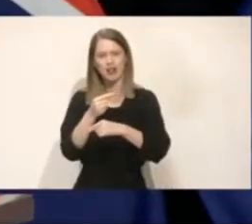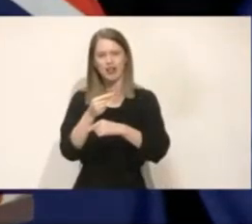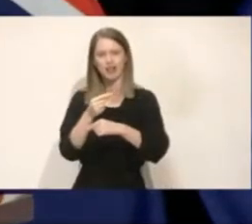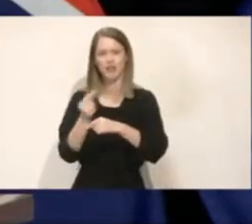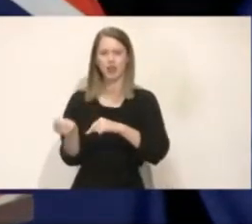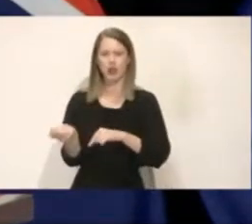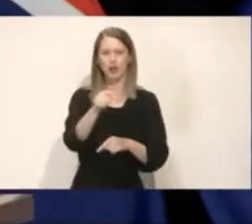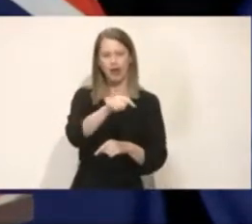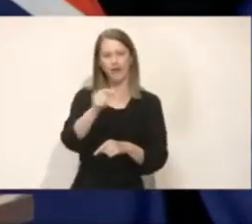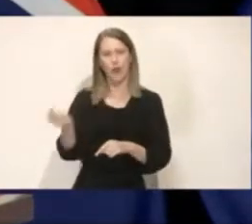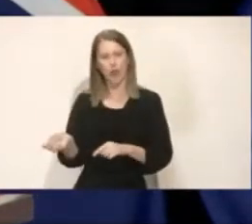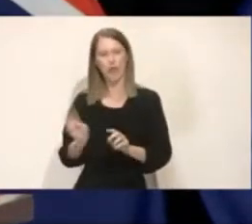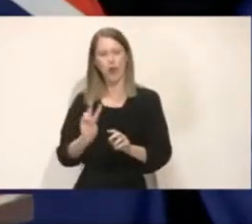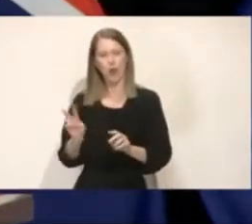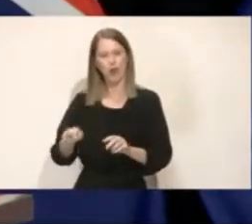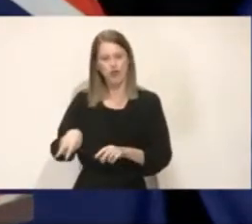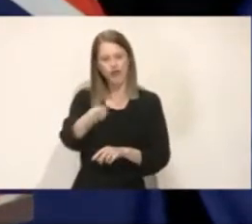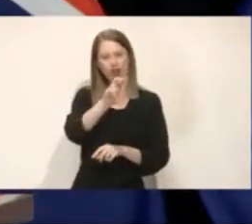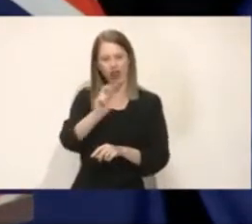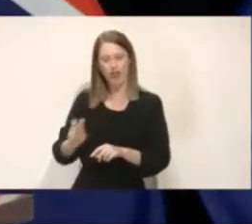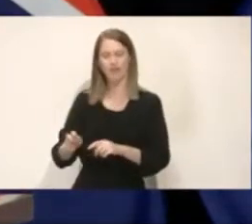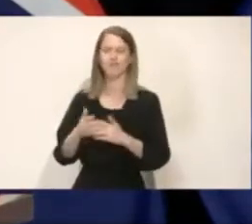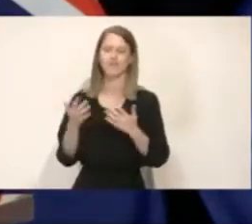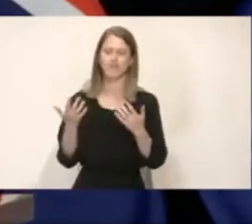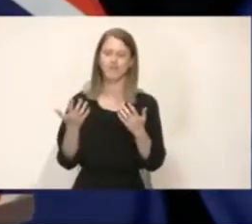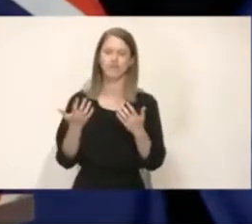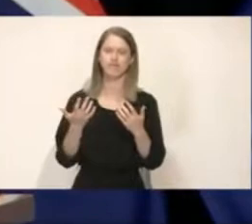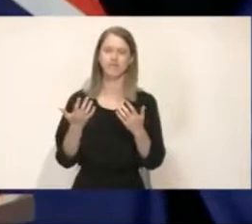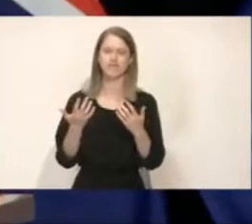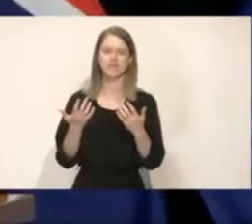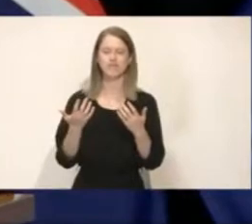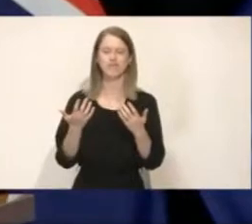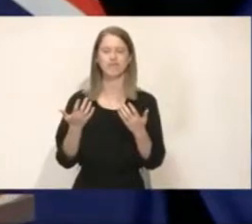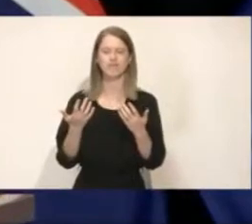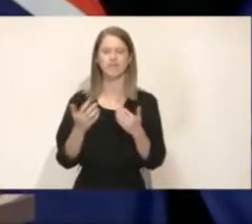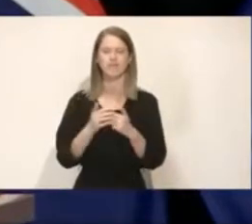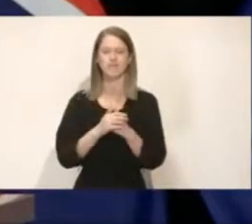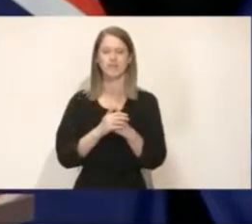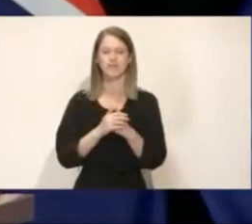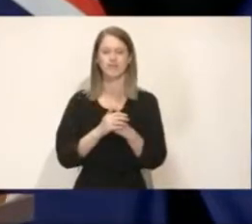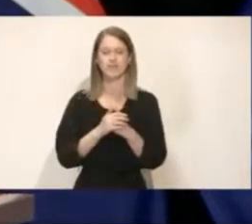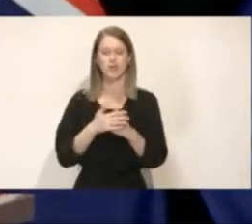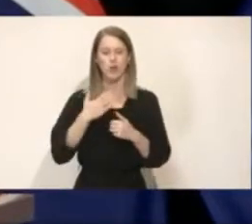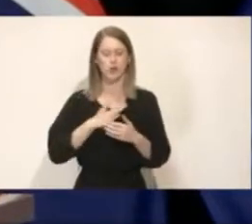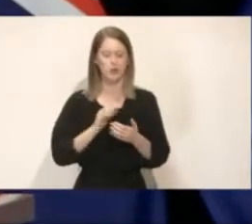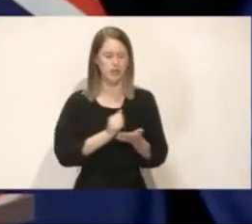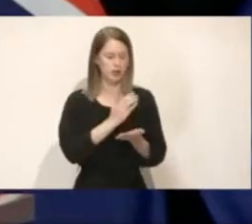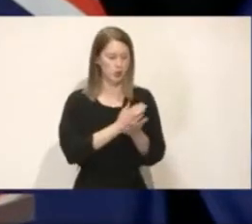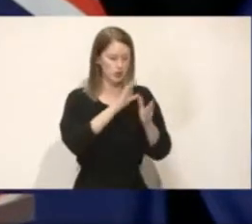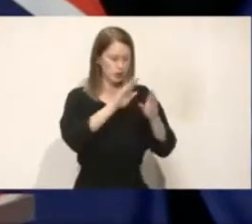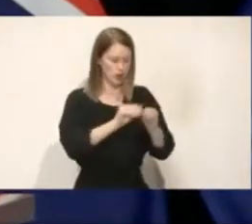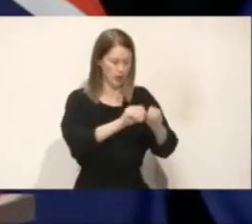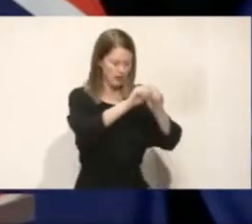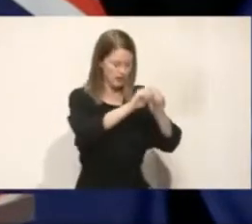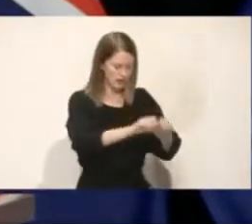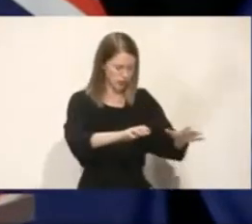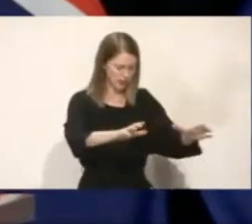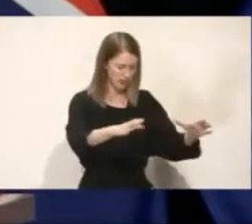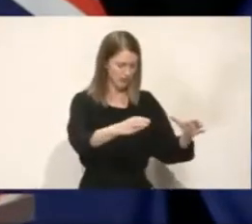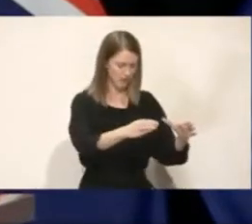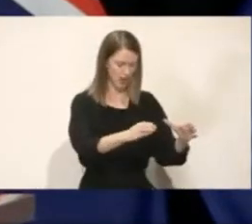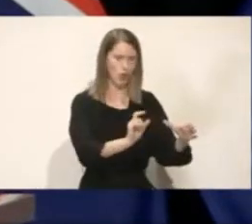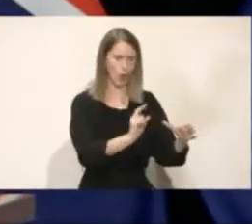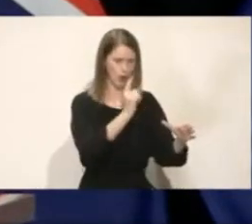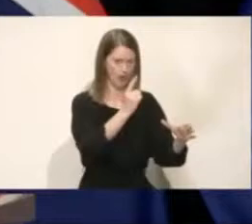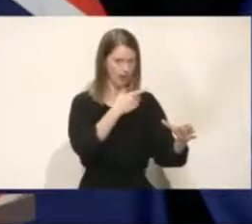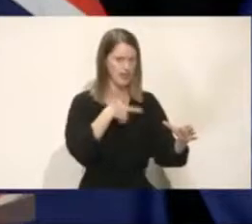way. So our first best endeavour has to be trying to make sure that we're containing the cluster in Auckland, and